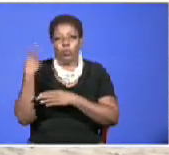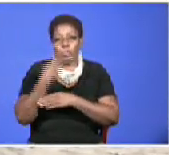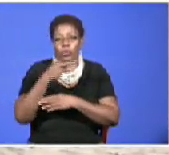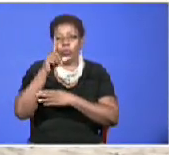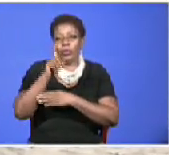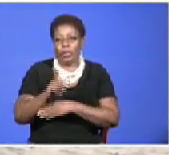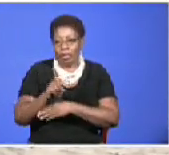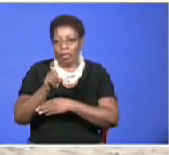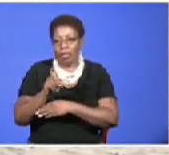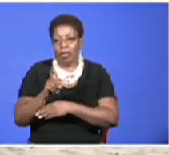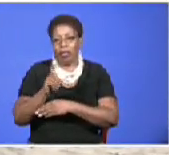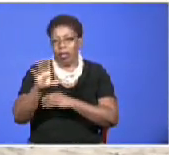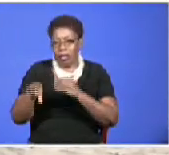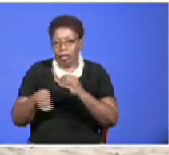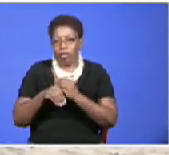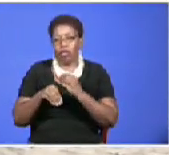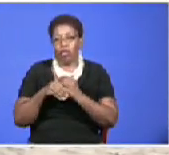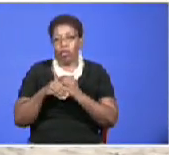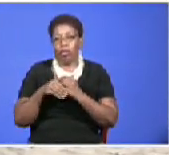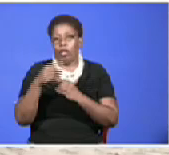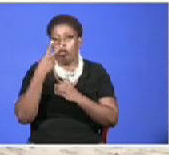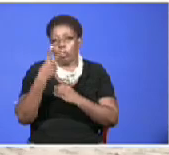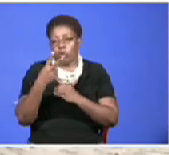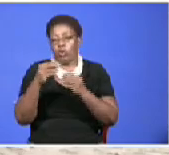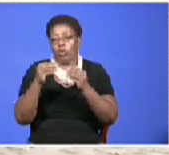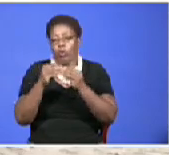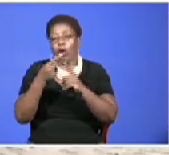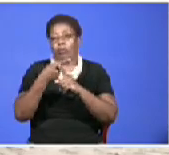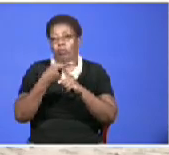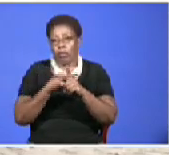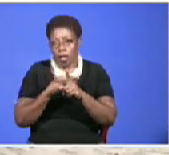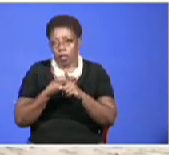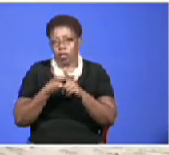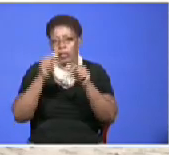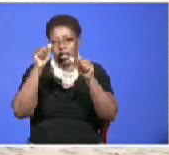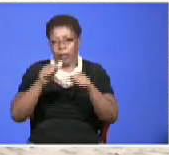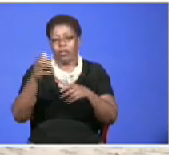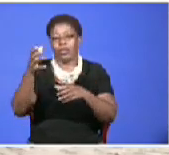probably 2 months to be able to get everything.